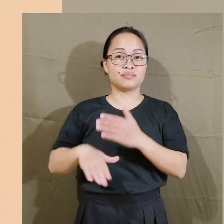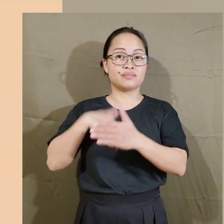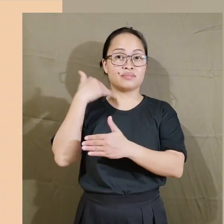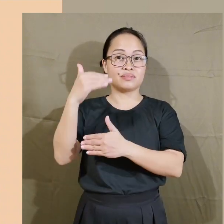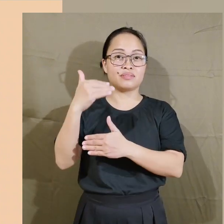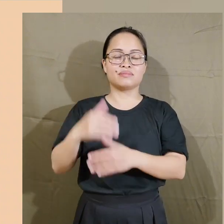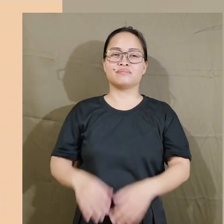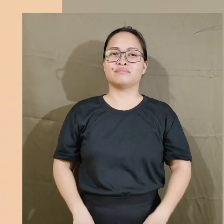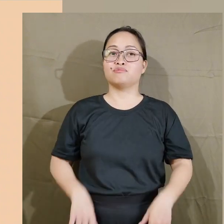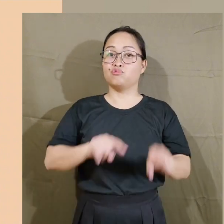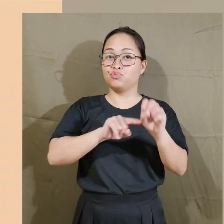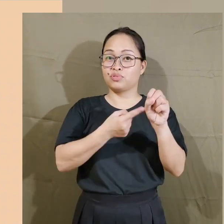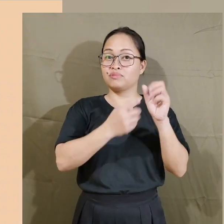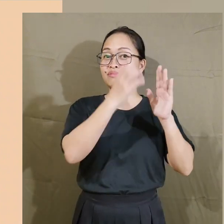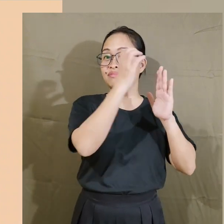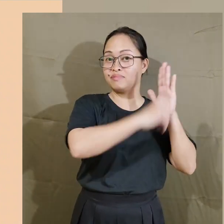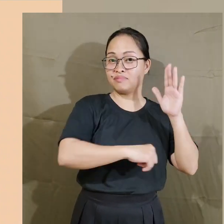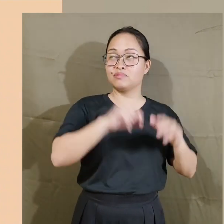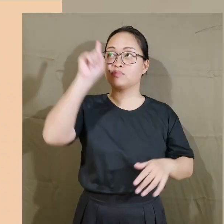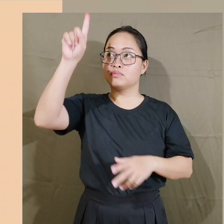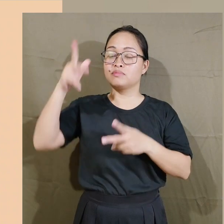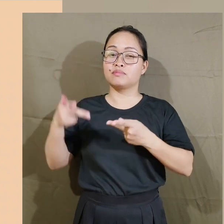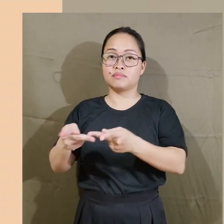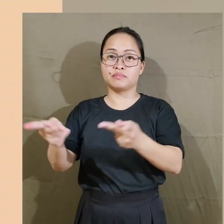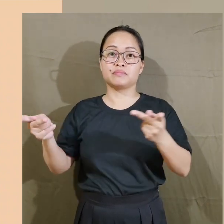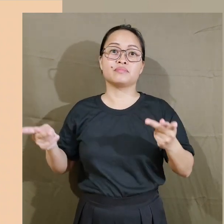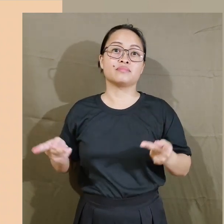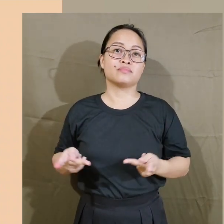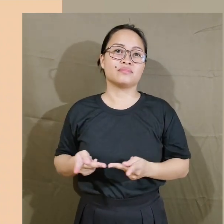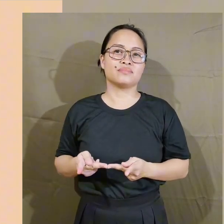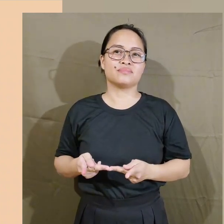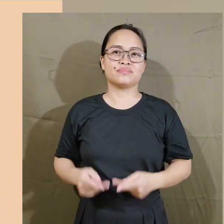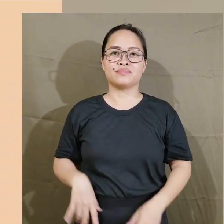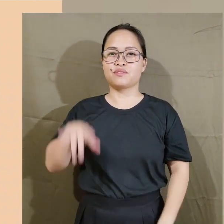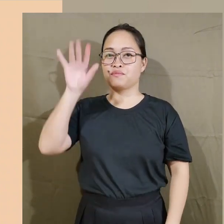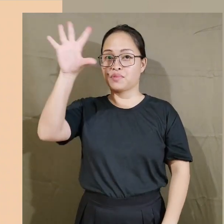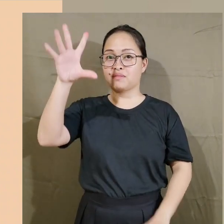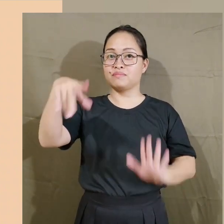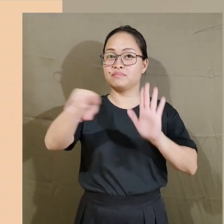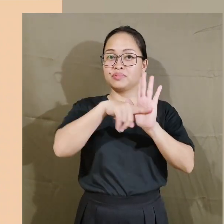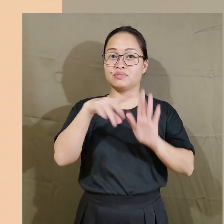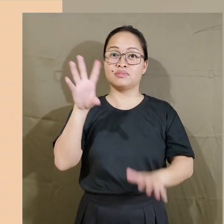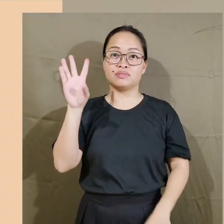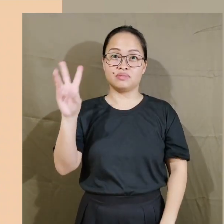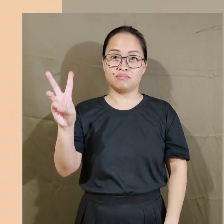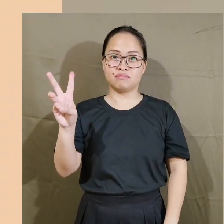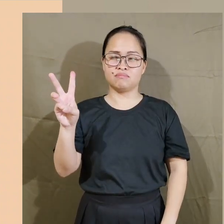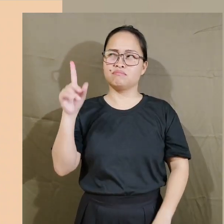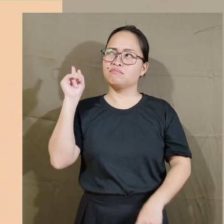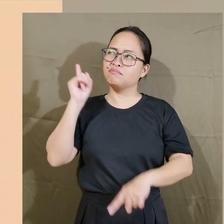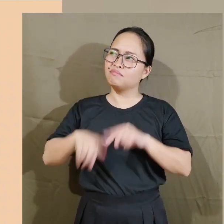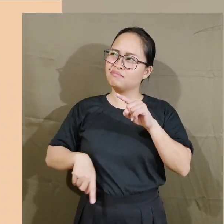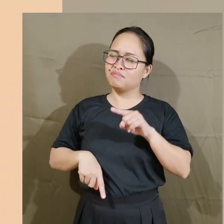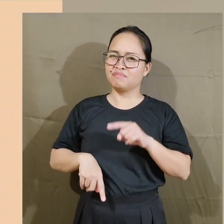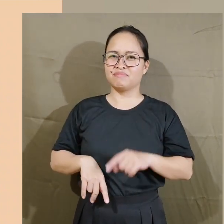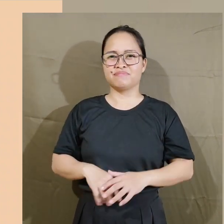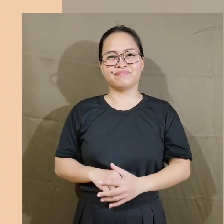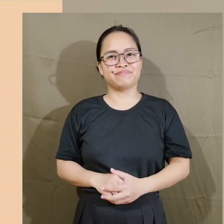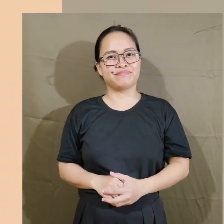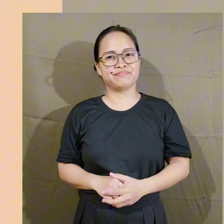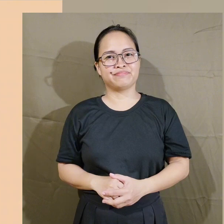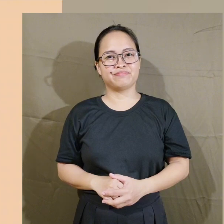Step 2. Start subtracting in ones place. So 5 minus 6 is not